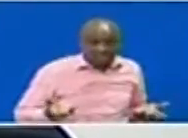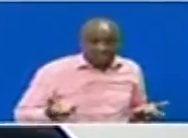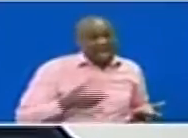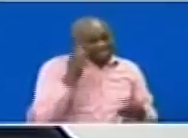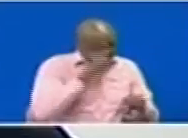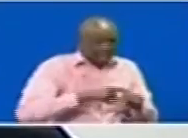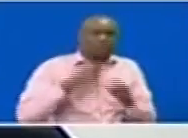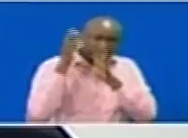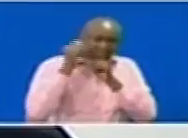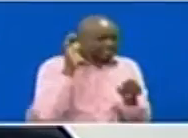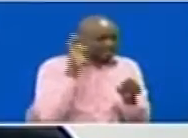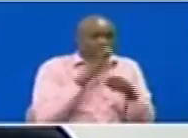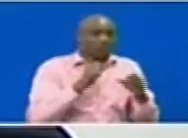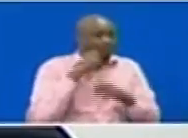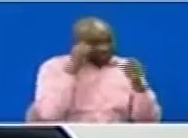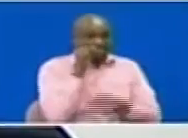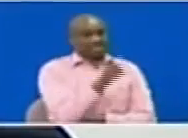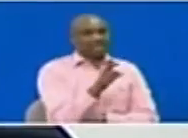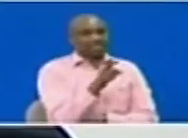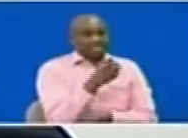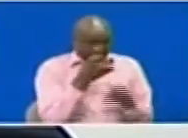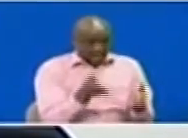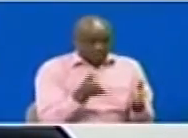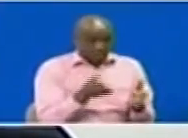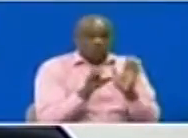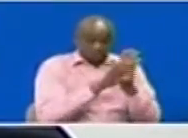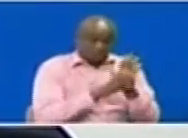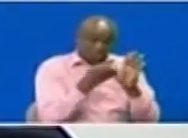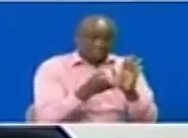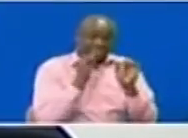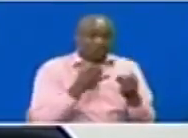sometimes you expect too much from a president in the current constitutional dispensation.